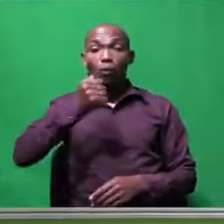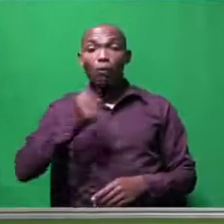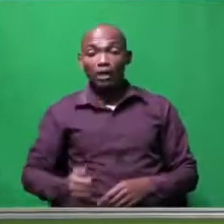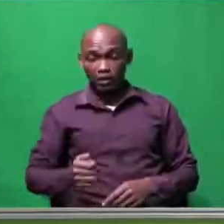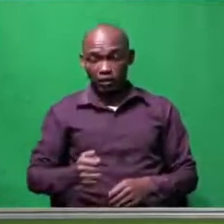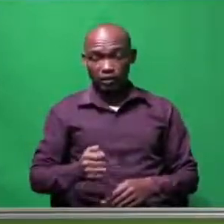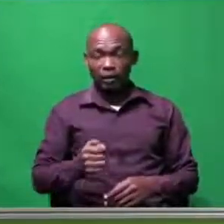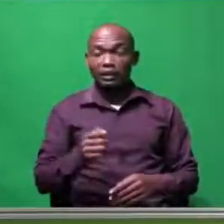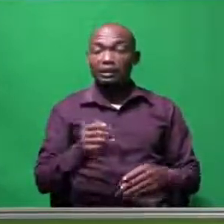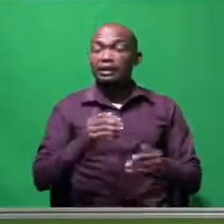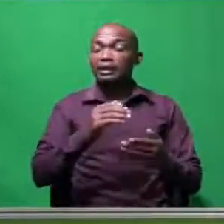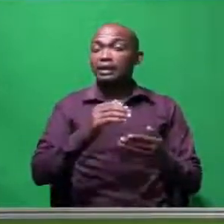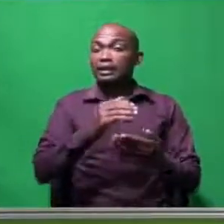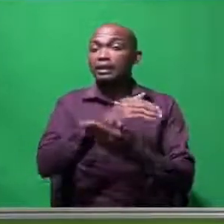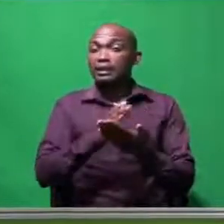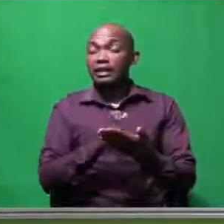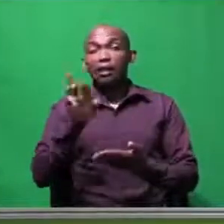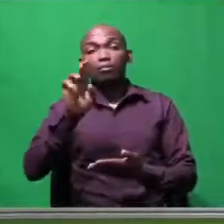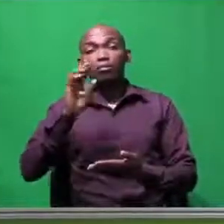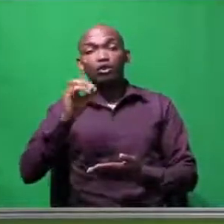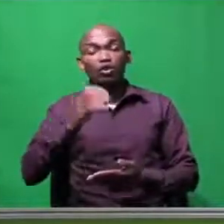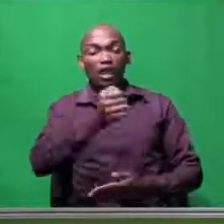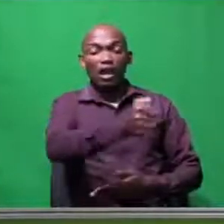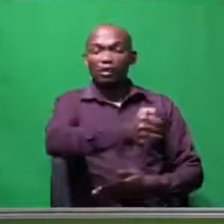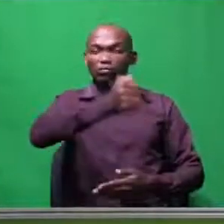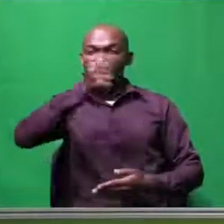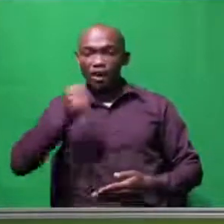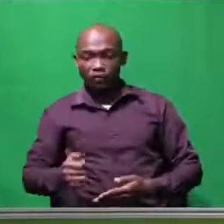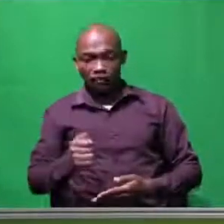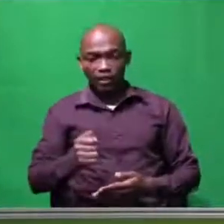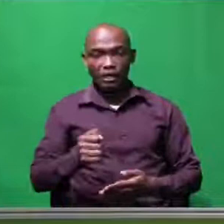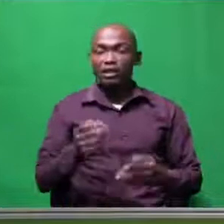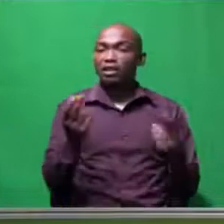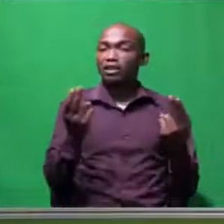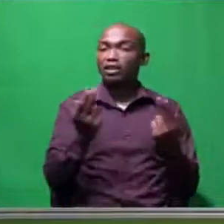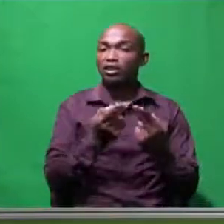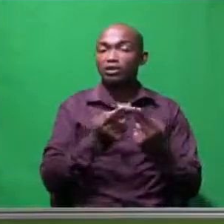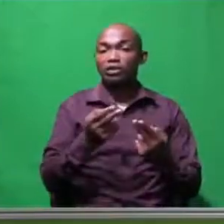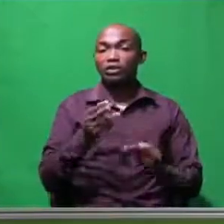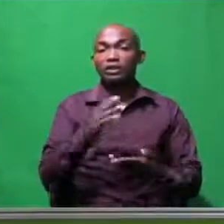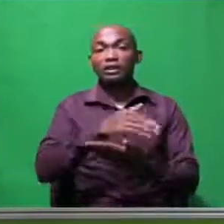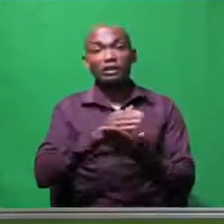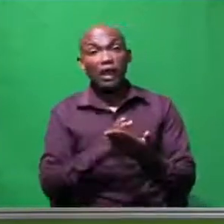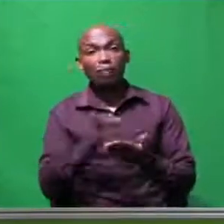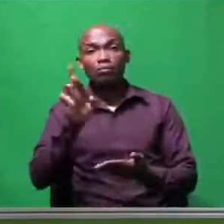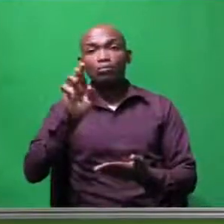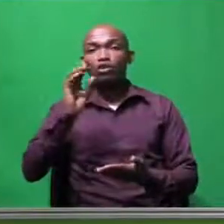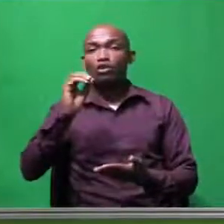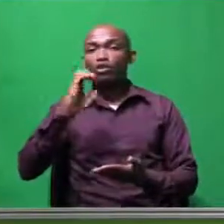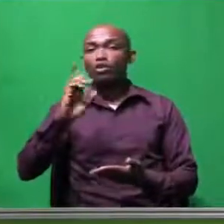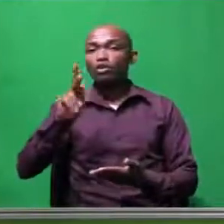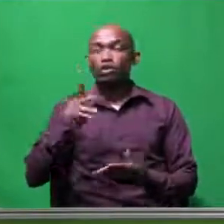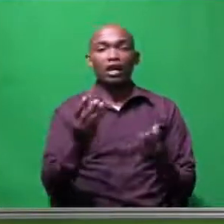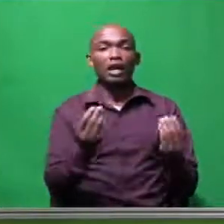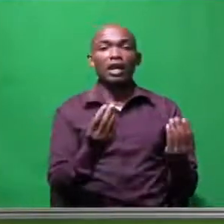Some rocks is very weight, and some rock is very heavy. We can distinguish between these two rocks.